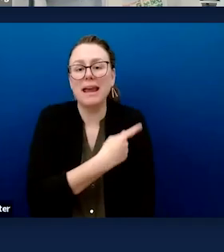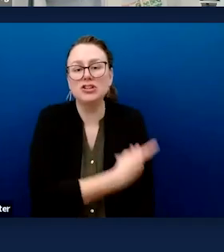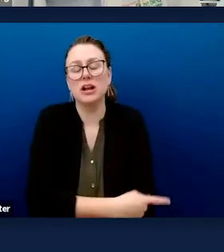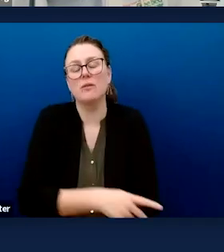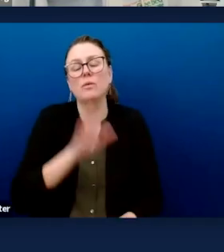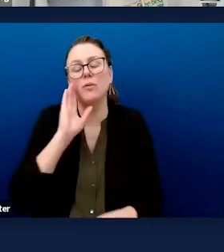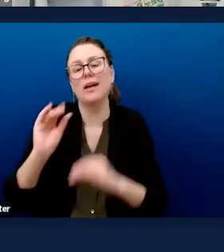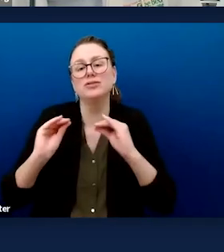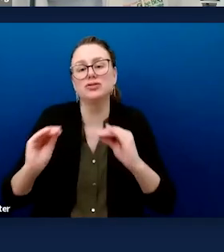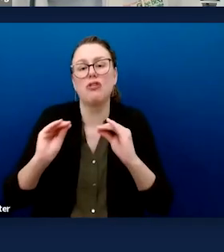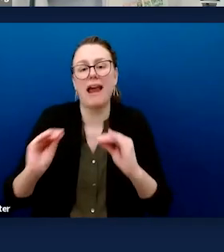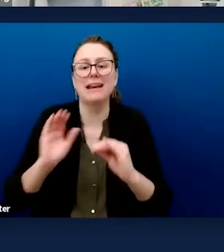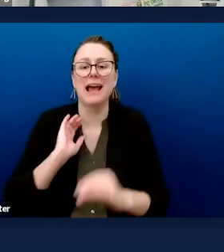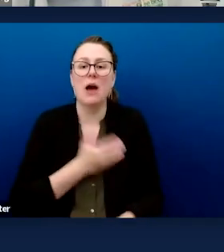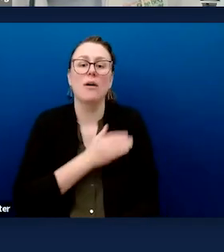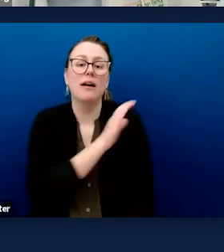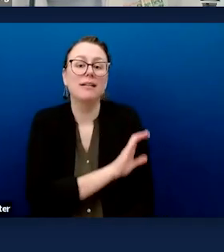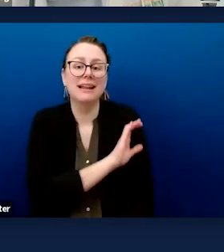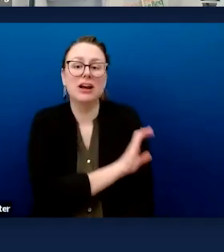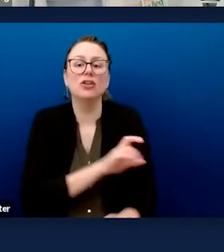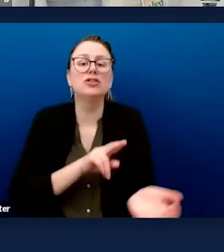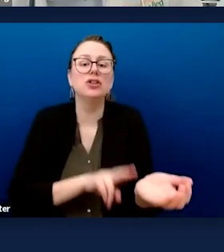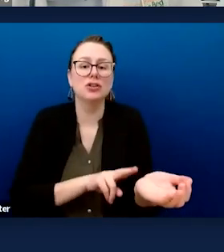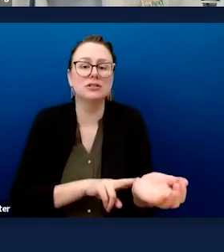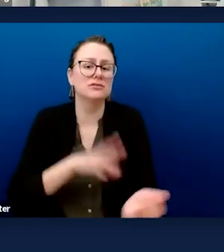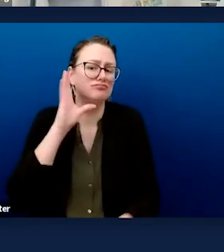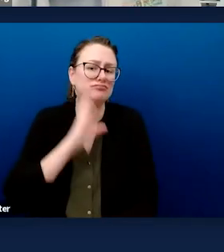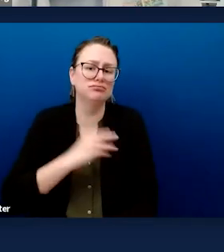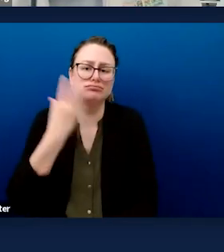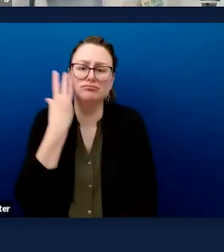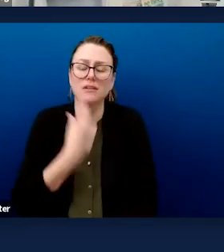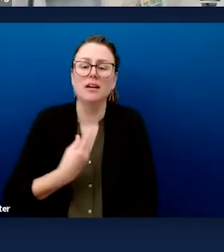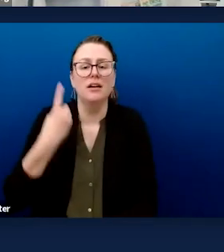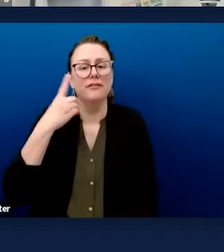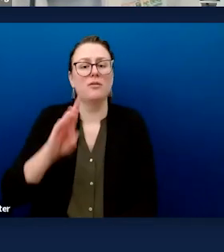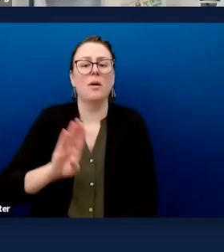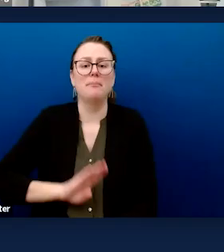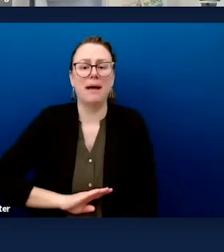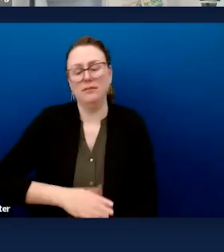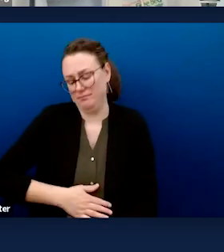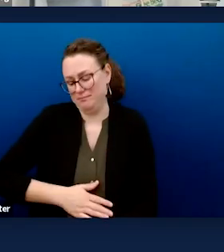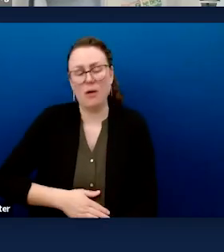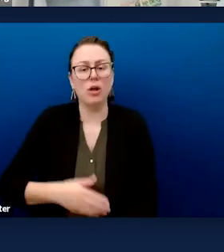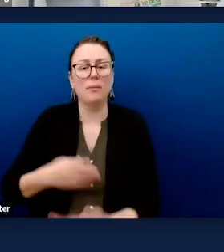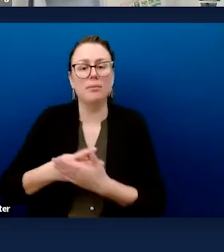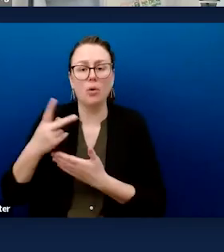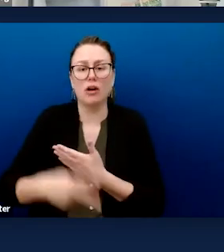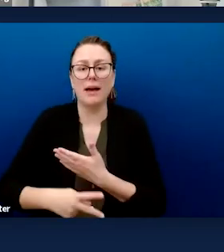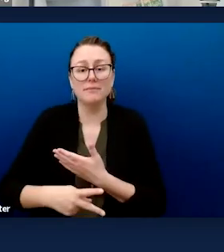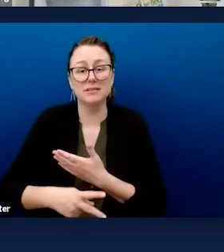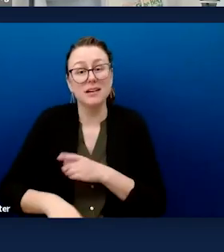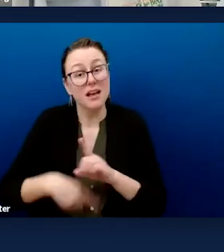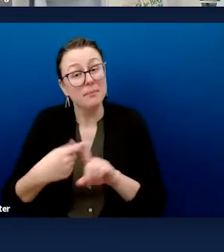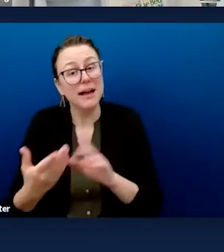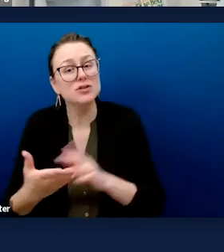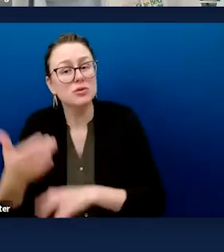nurses who are very well versed in bowel programs to do education over the phone and troubleshooting to help